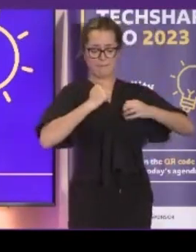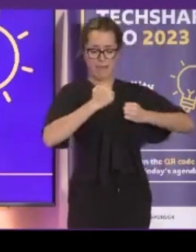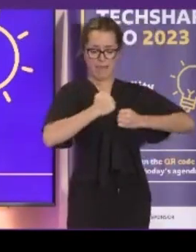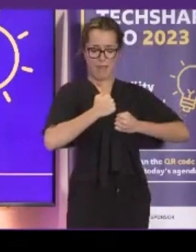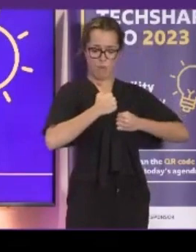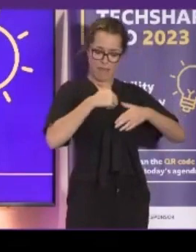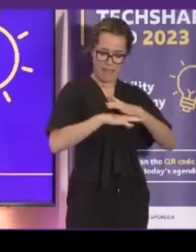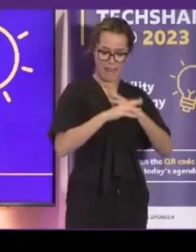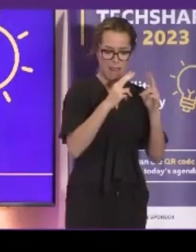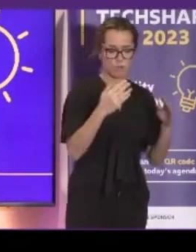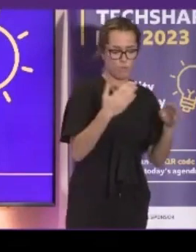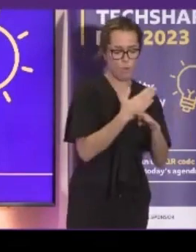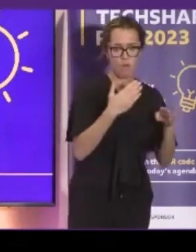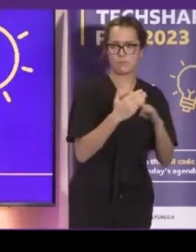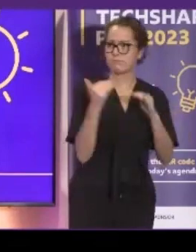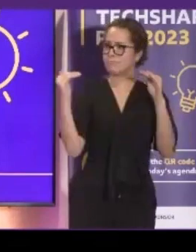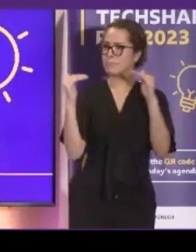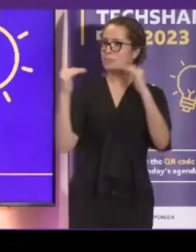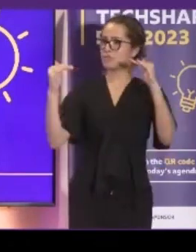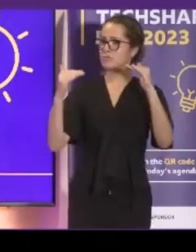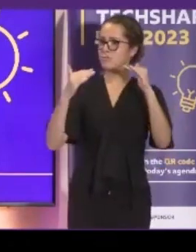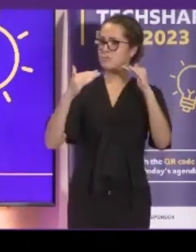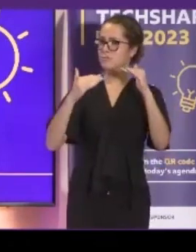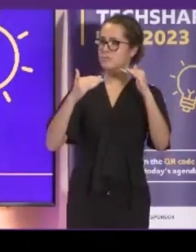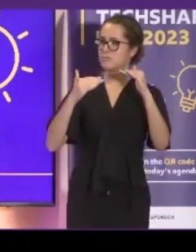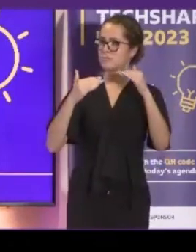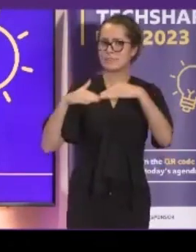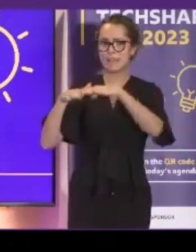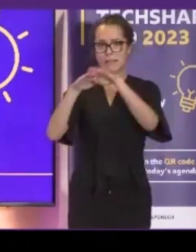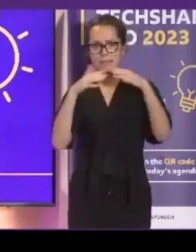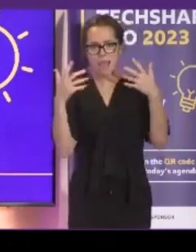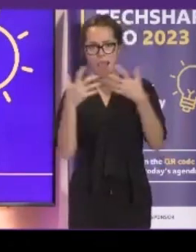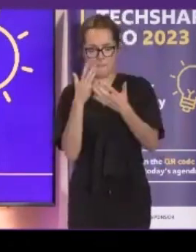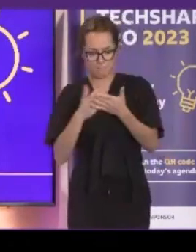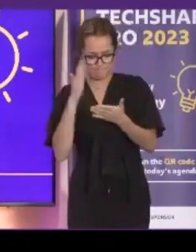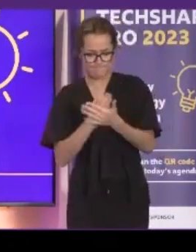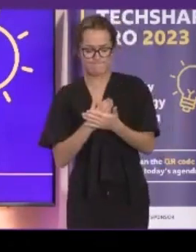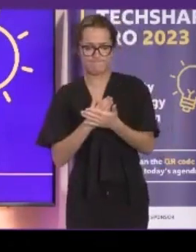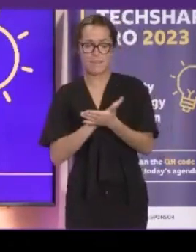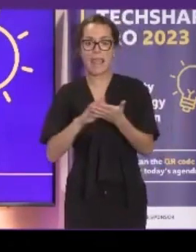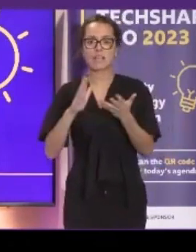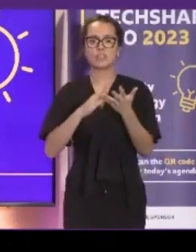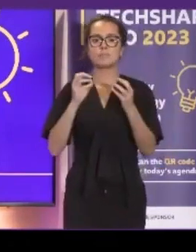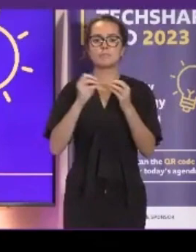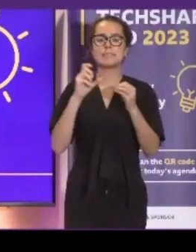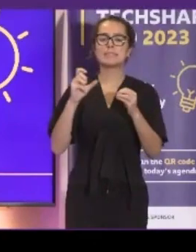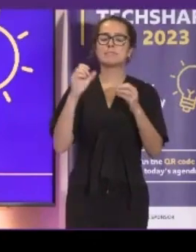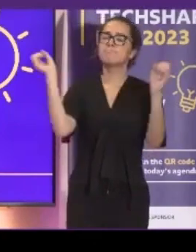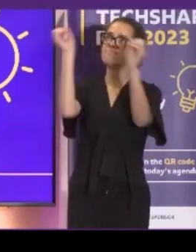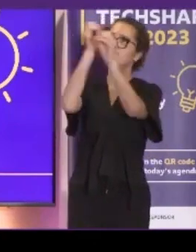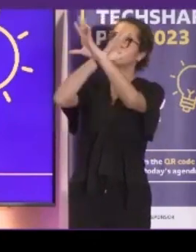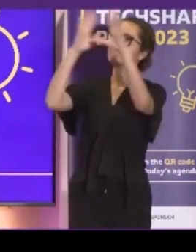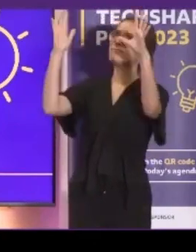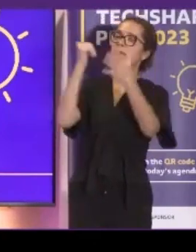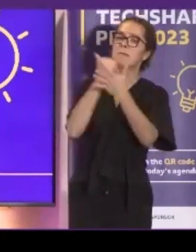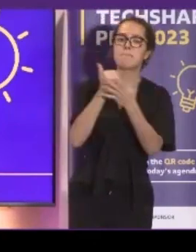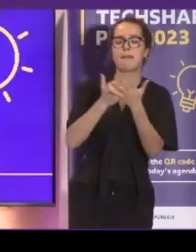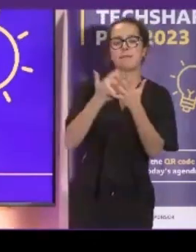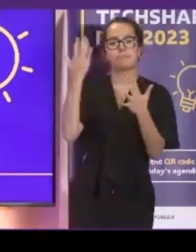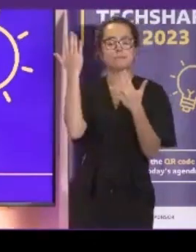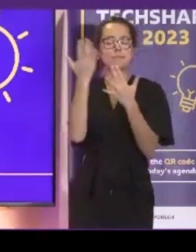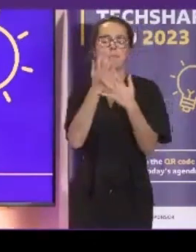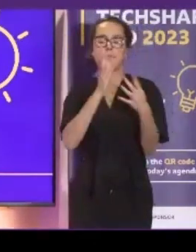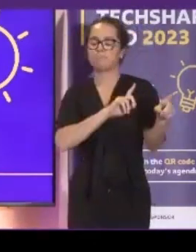build? At HSBC, we have a vision to be the most accessible bank.